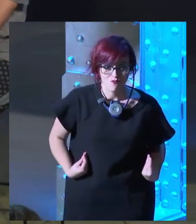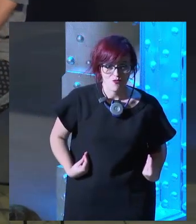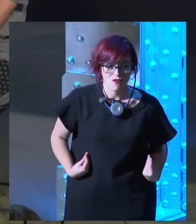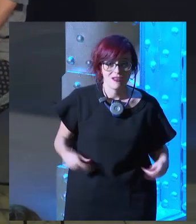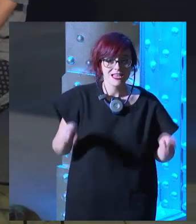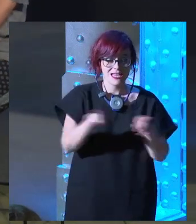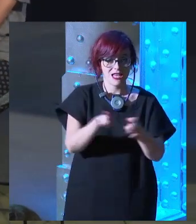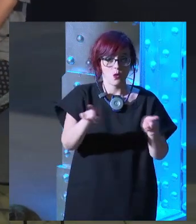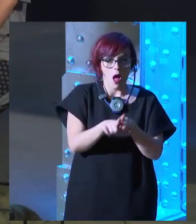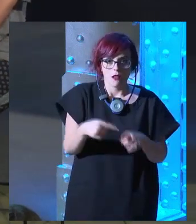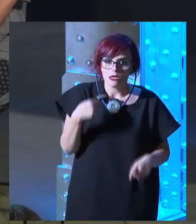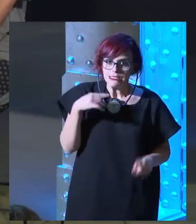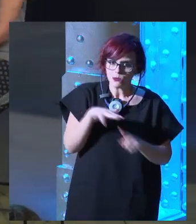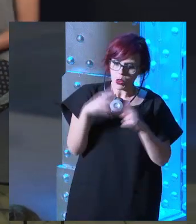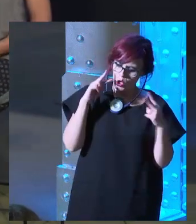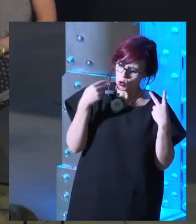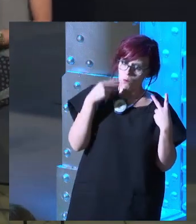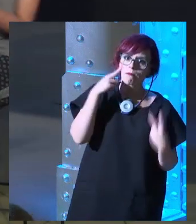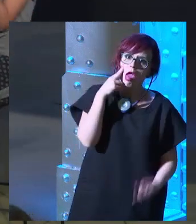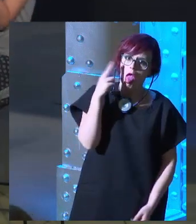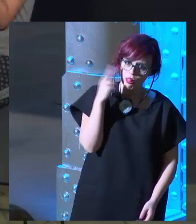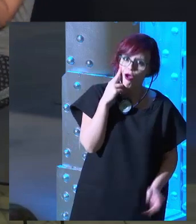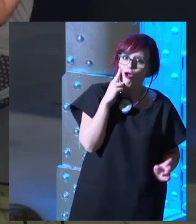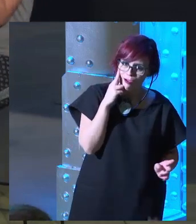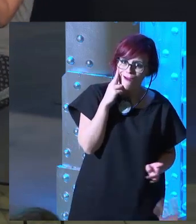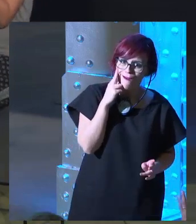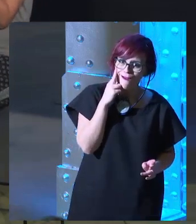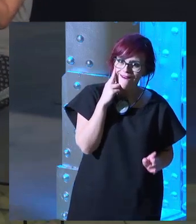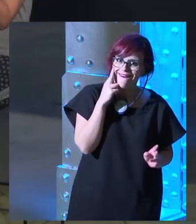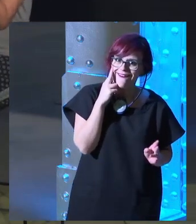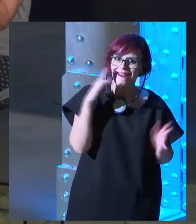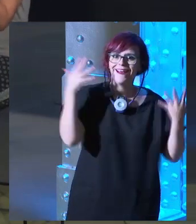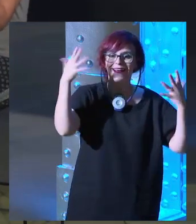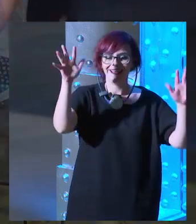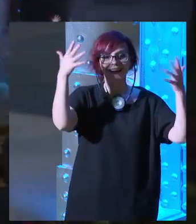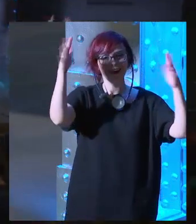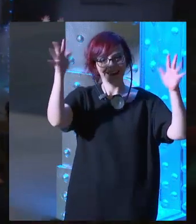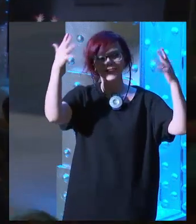I'll leave you with that. Bravo.